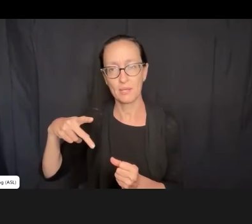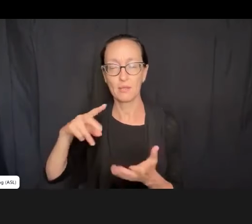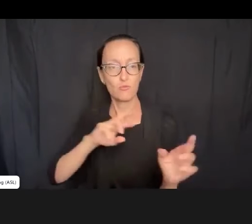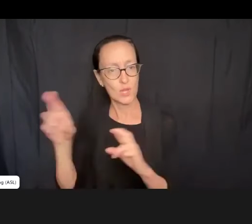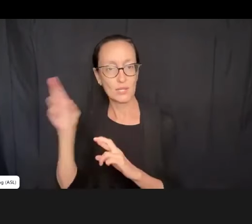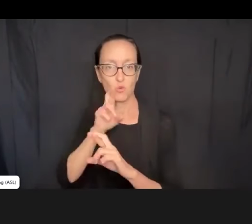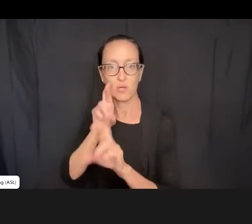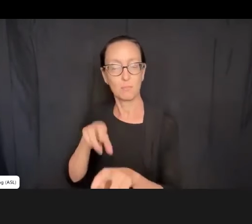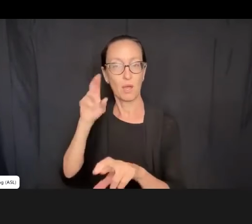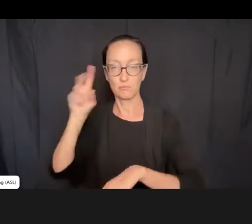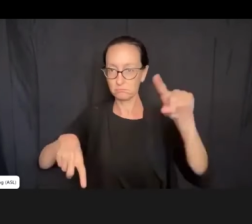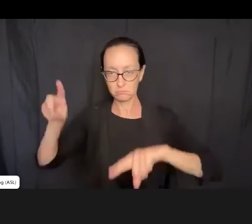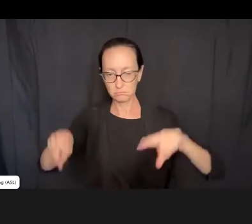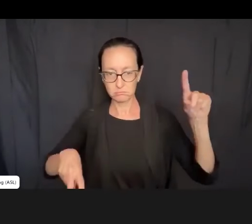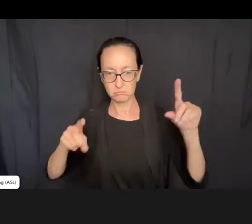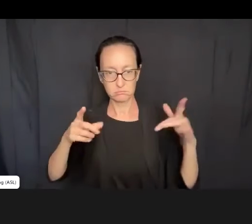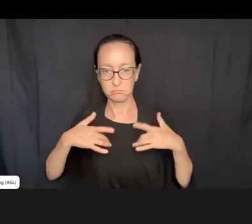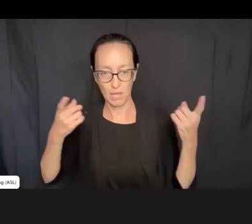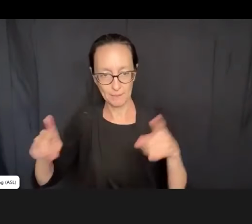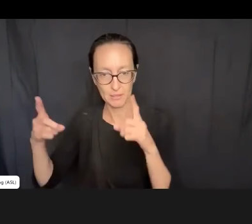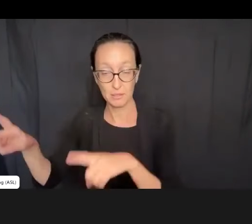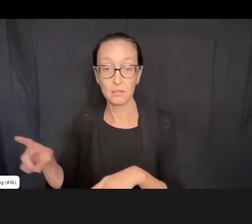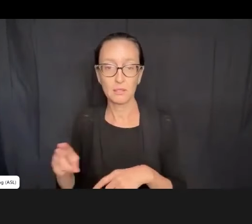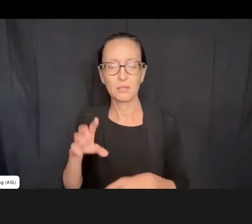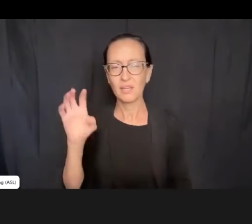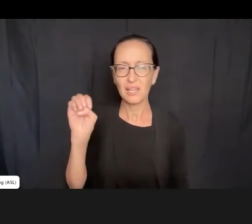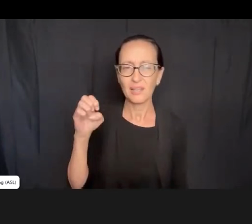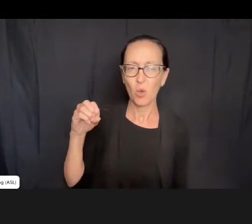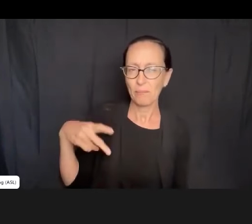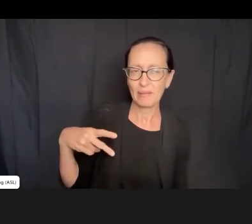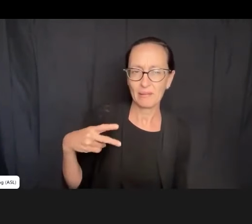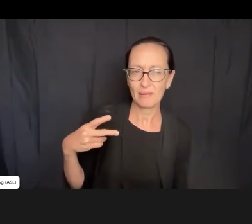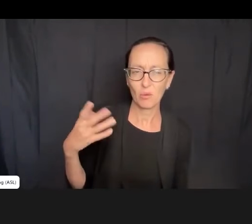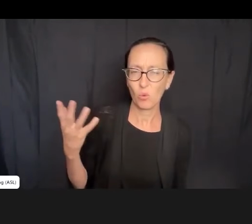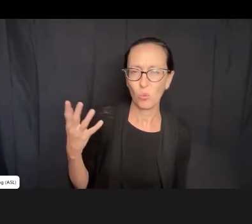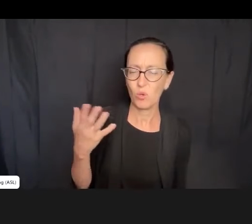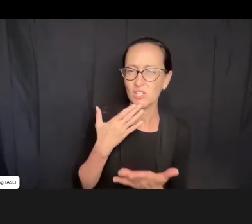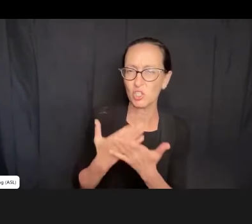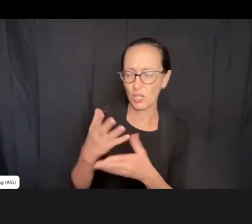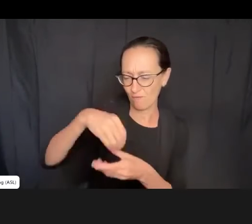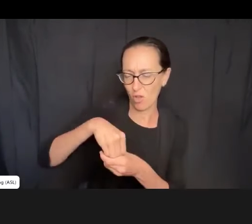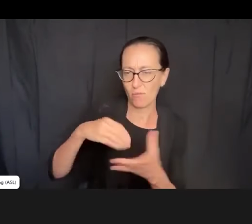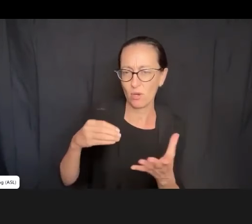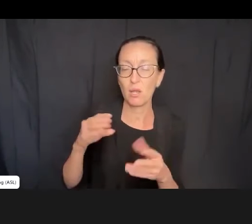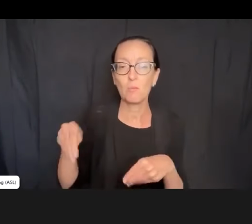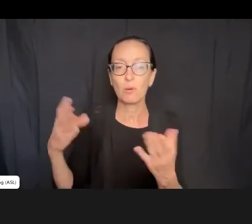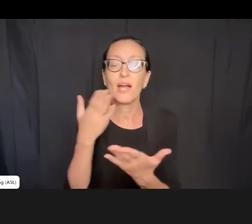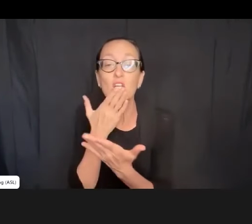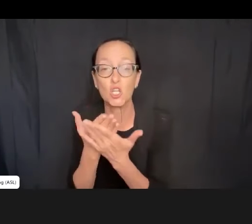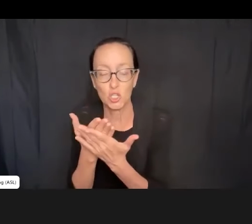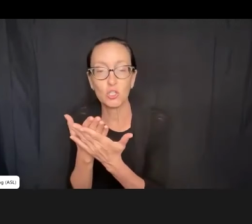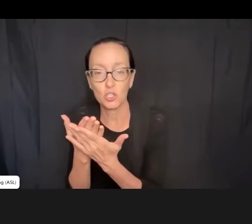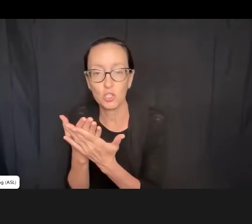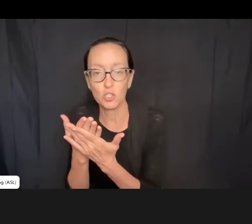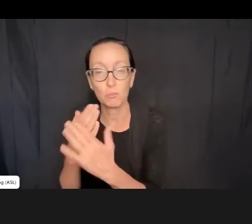And actually, a component to a good EOP is providing interventions in the aftermath of exposure,